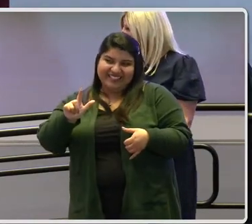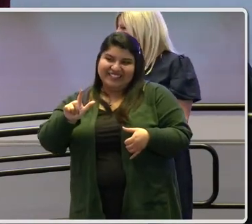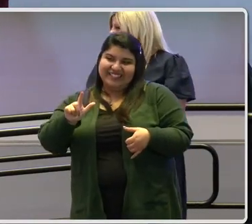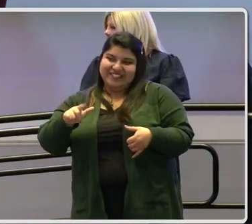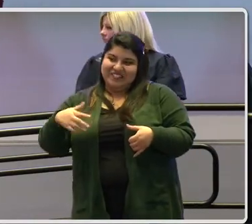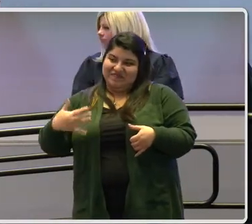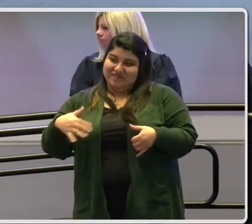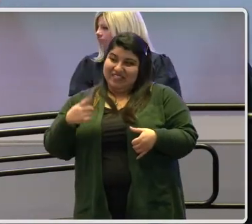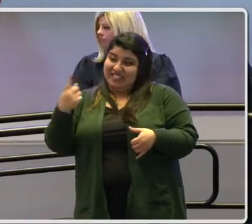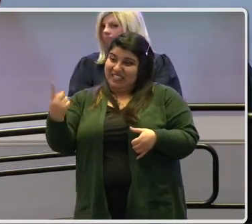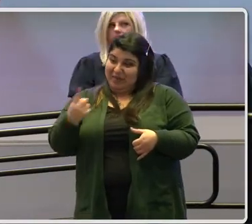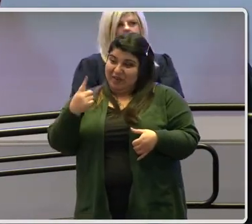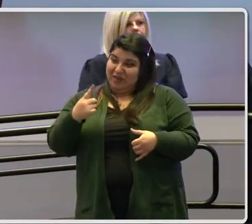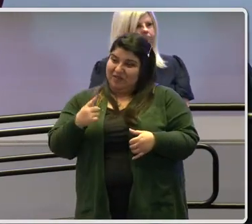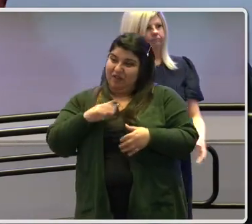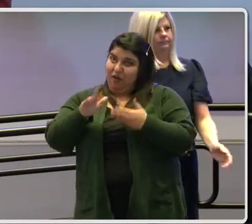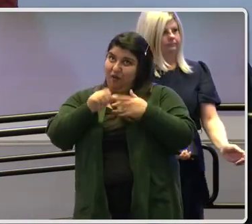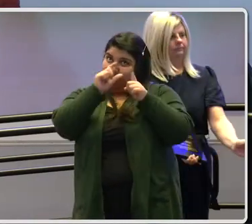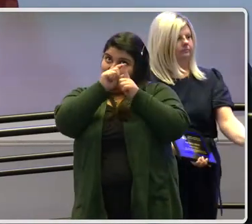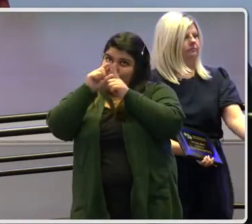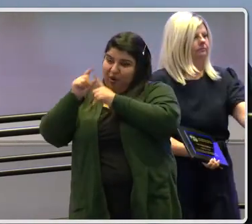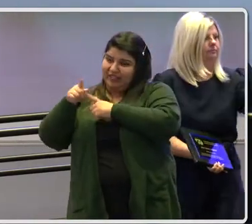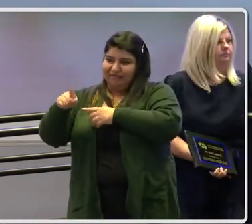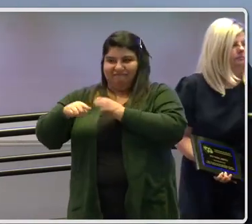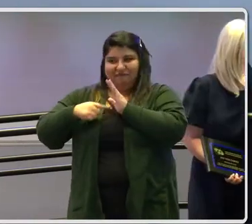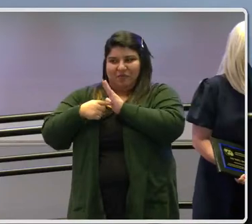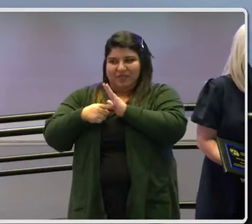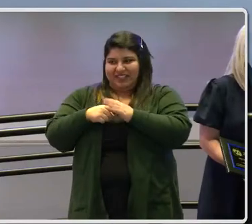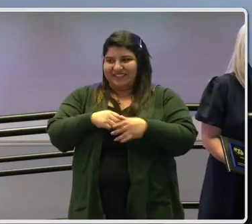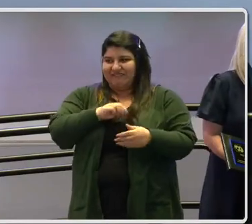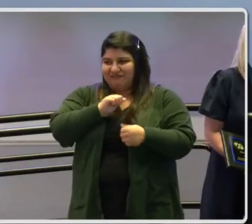definitely someone who represents these words that we see up here on the screen.